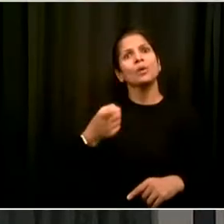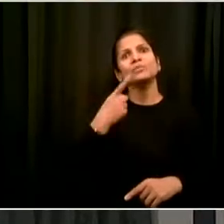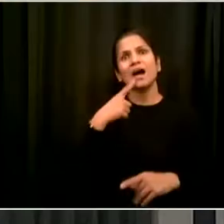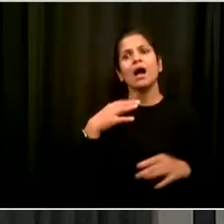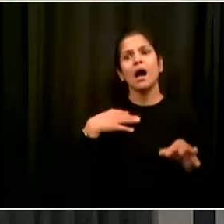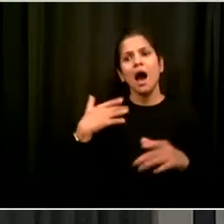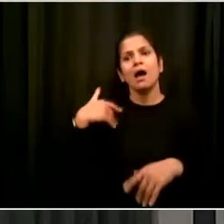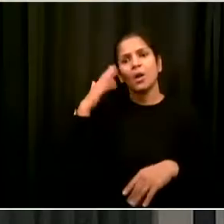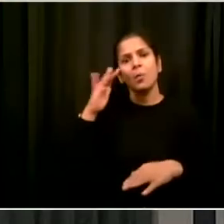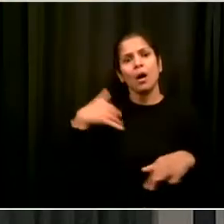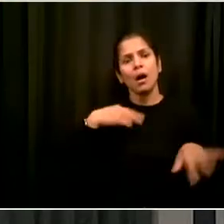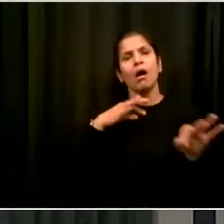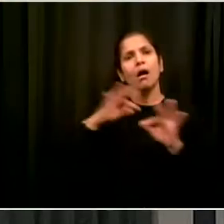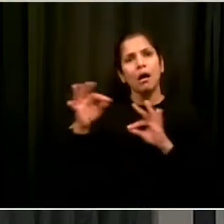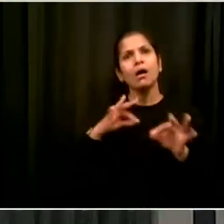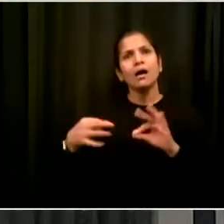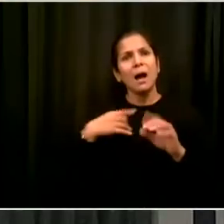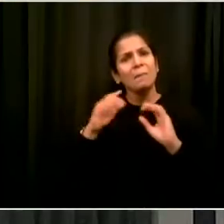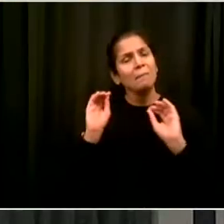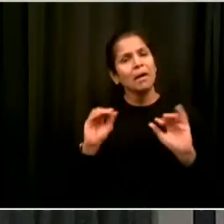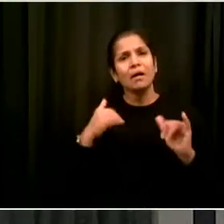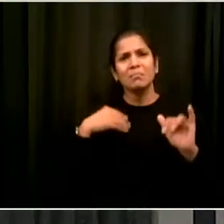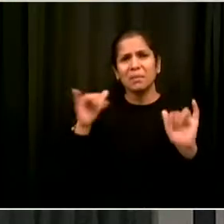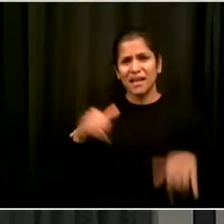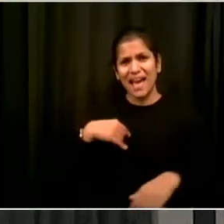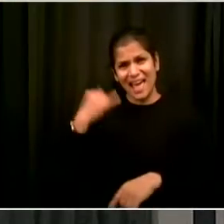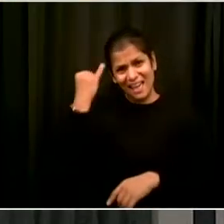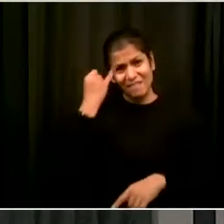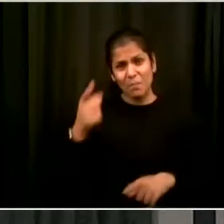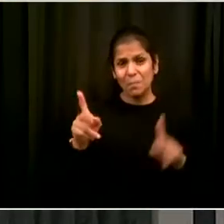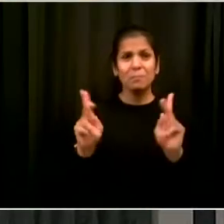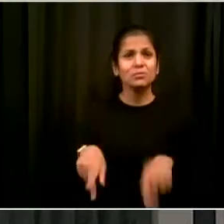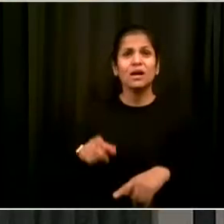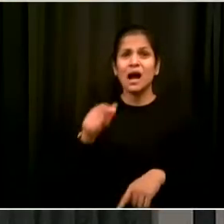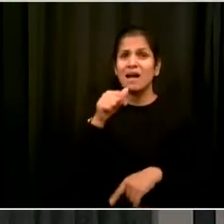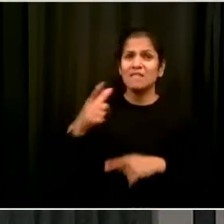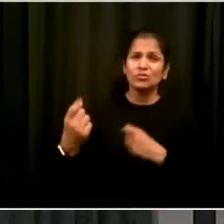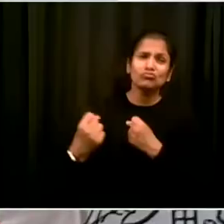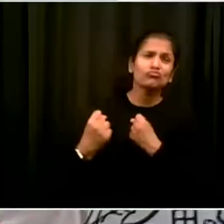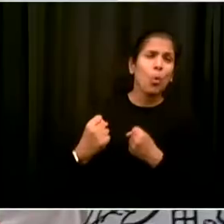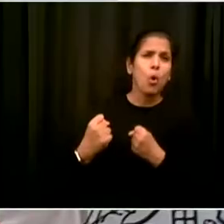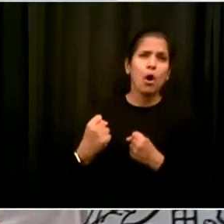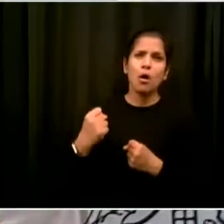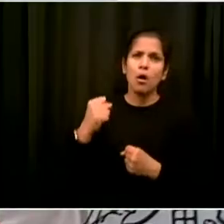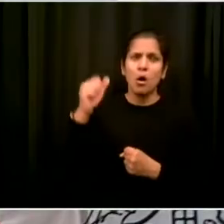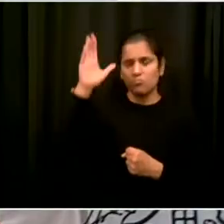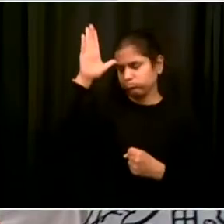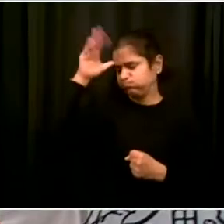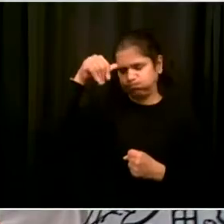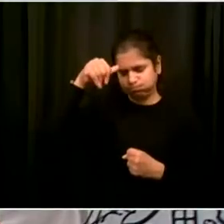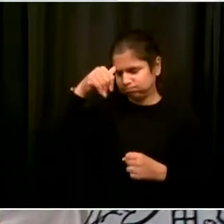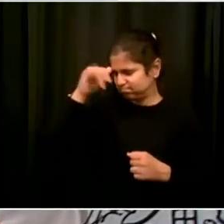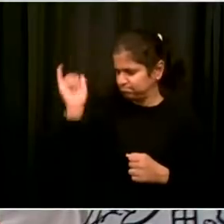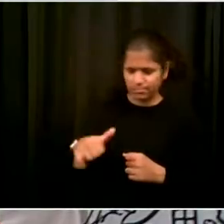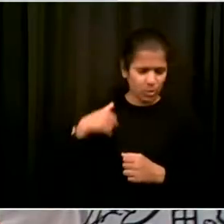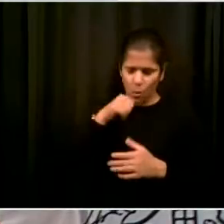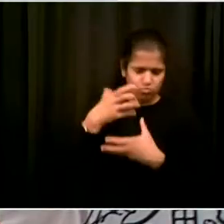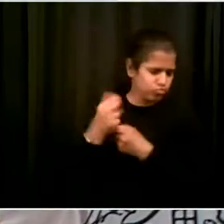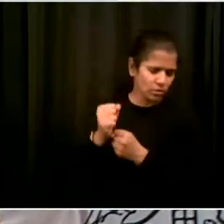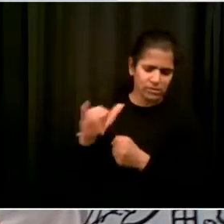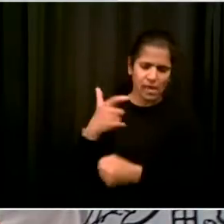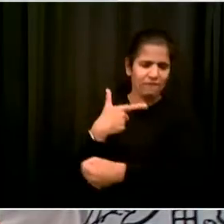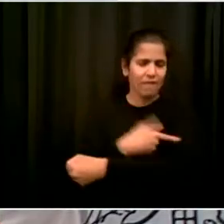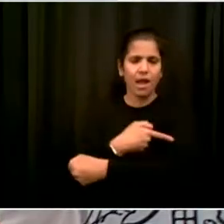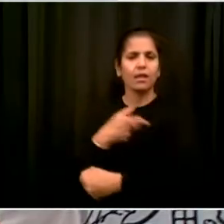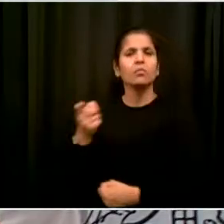do you break that to get through to them? Calla, such an important question. Thank you. I think there's several ways. I'm going to turn to Dr. Easterling after